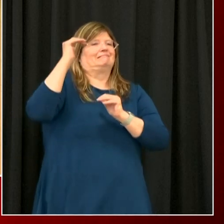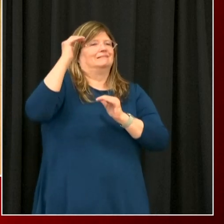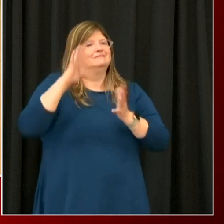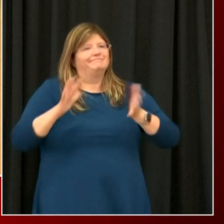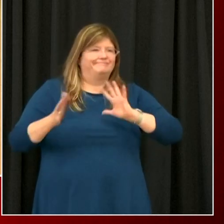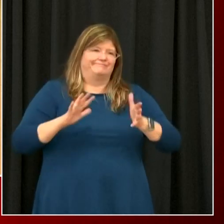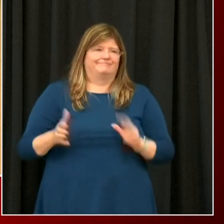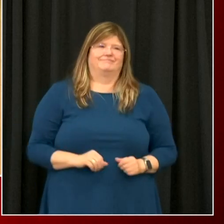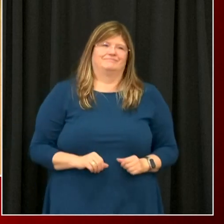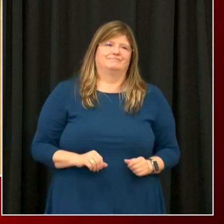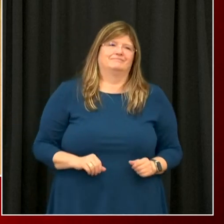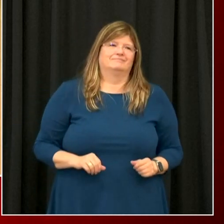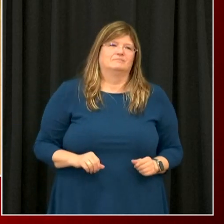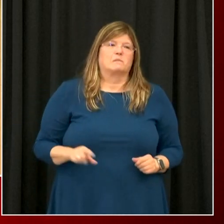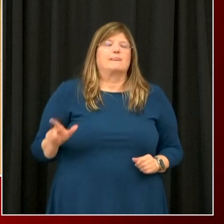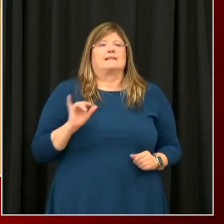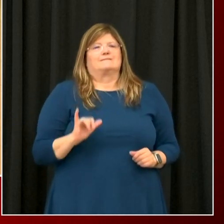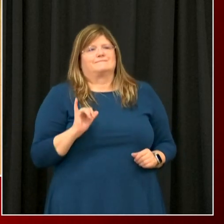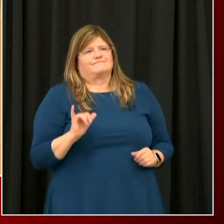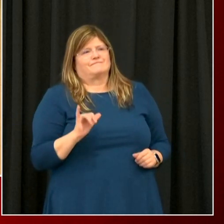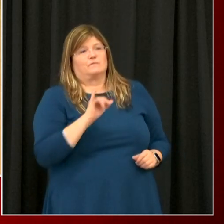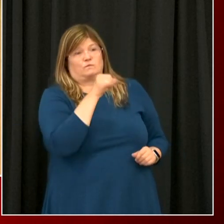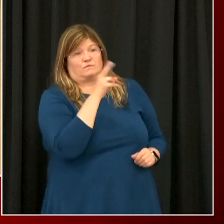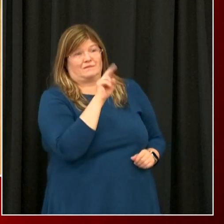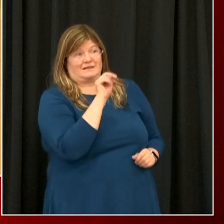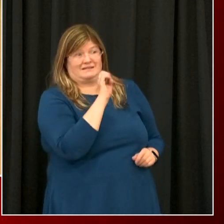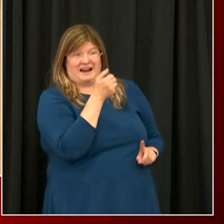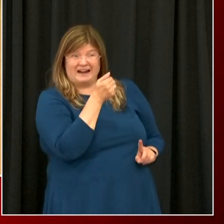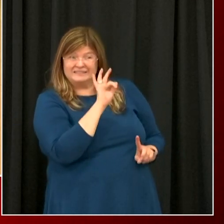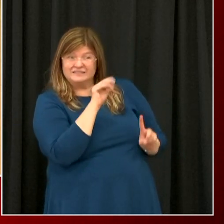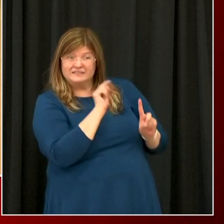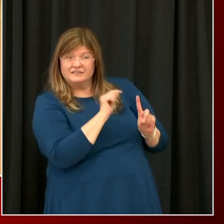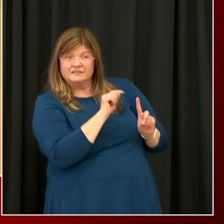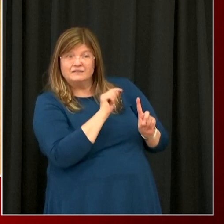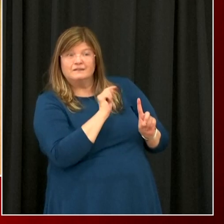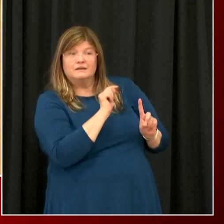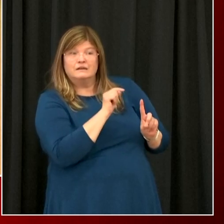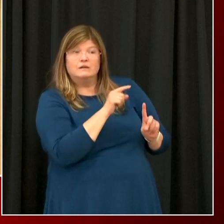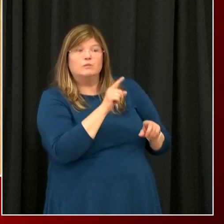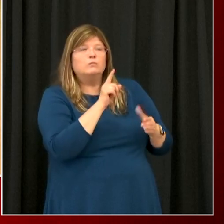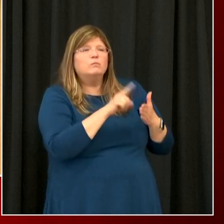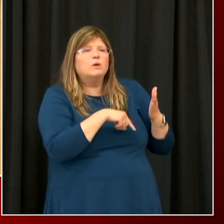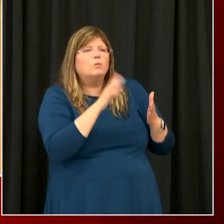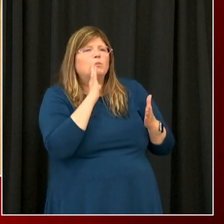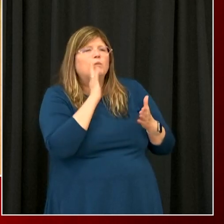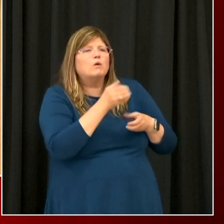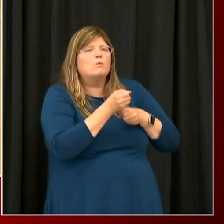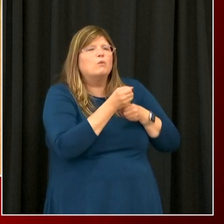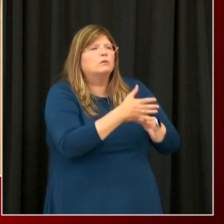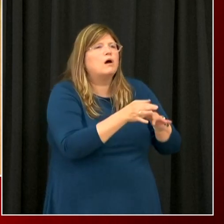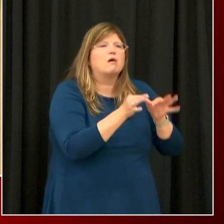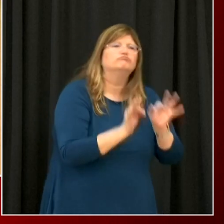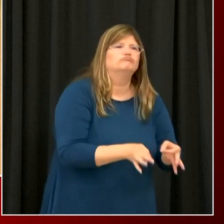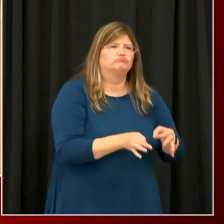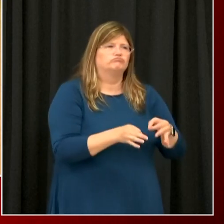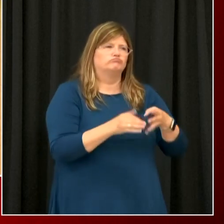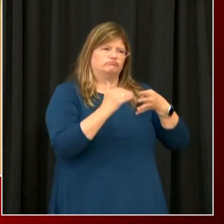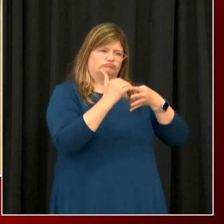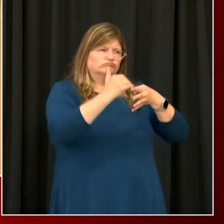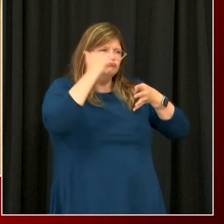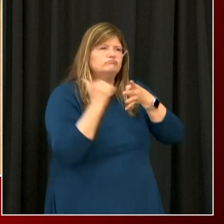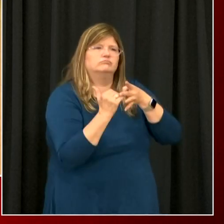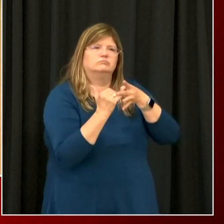a return to the original March stay-at-home order? Would it be if we, like, yeah, what would trigger a phase 0, or